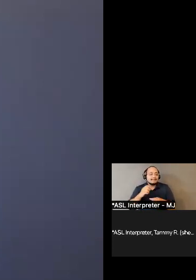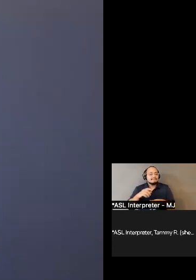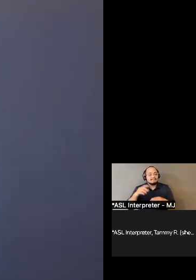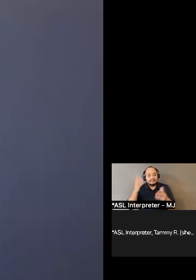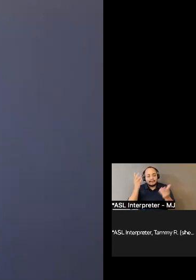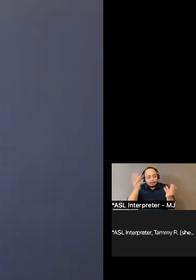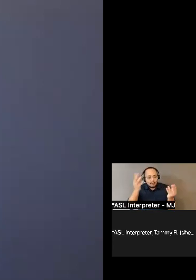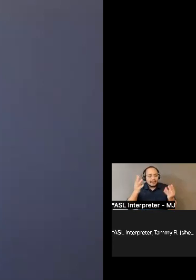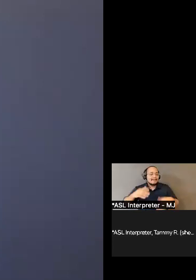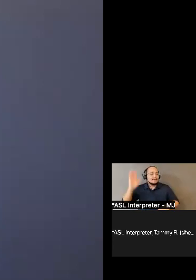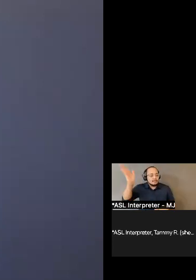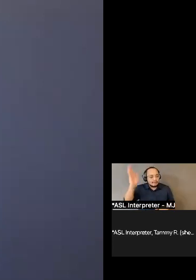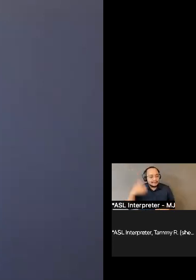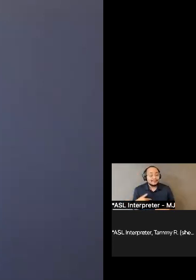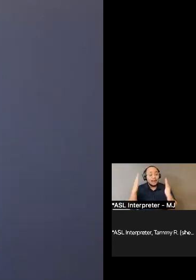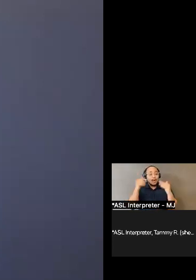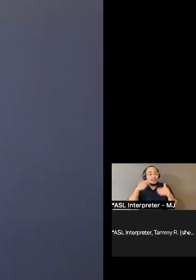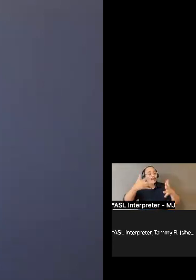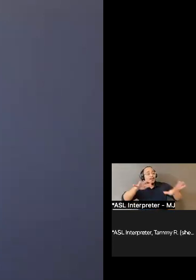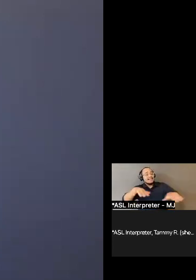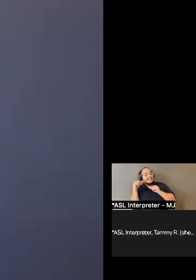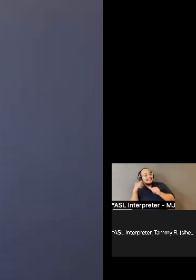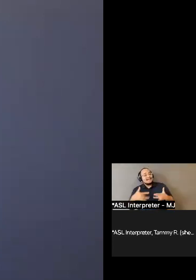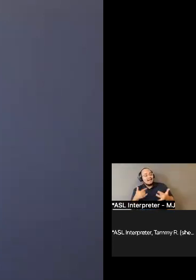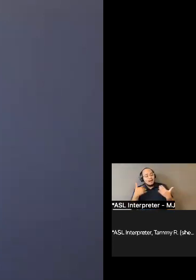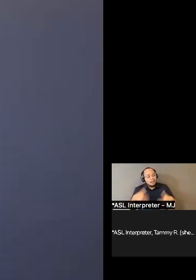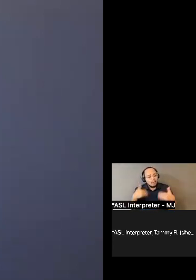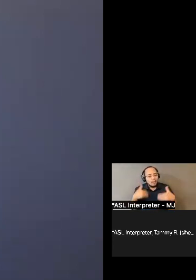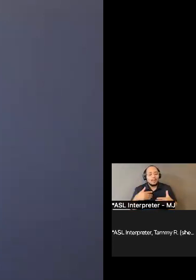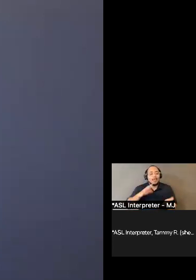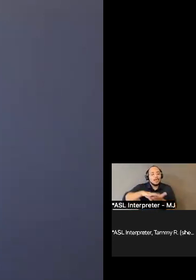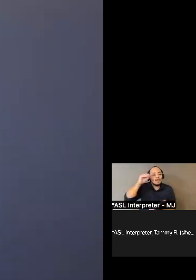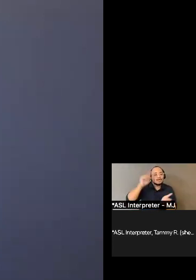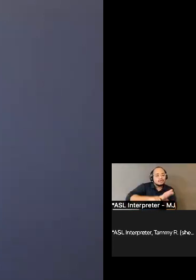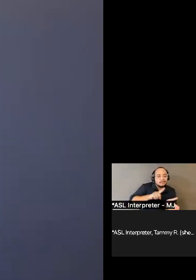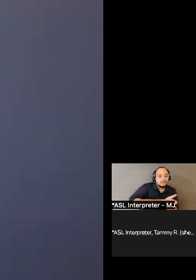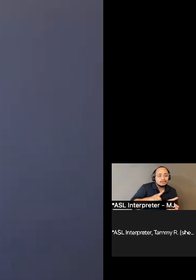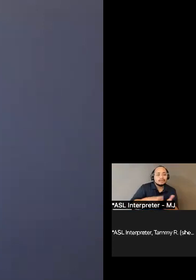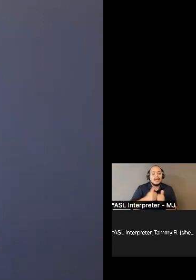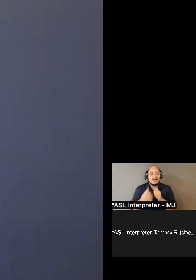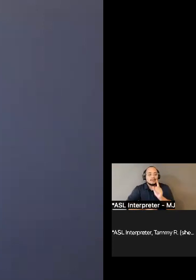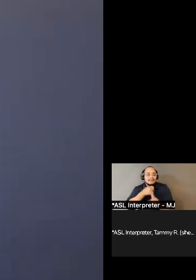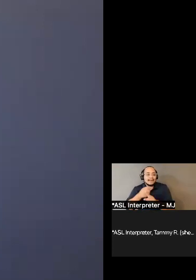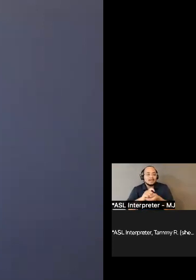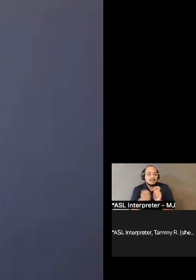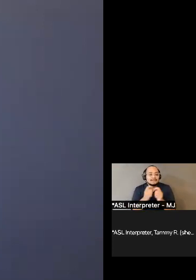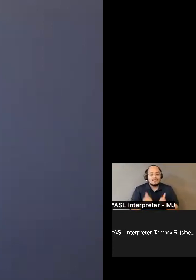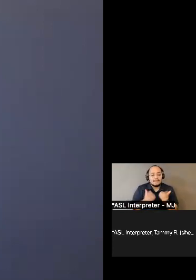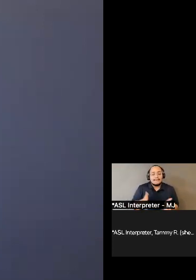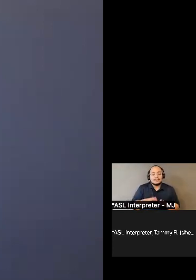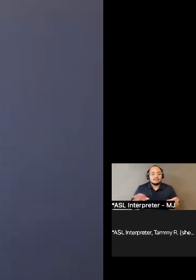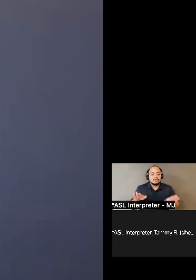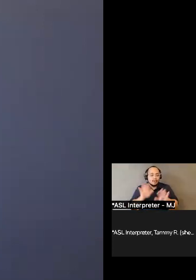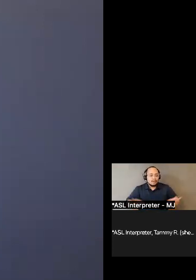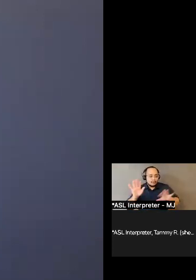information and research to help you continue to advance meaningful change for survivors and their children all across the country. Thank you so much